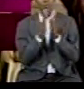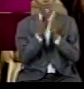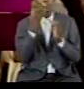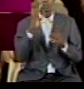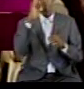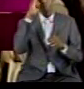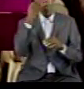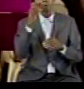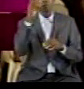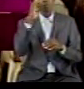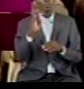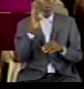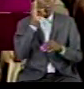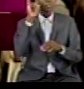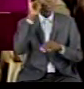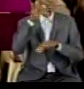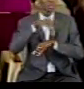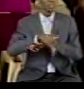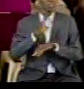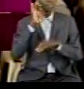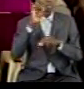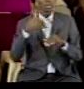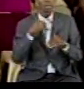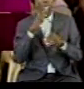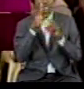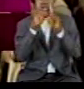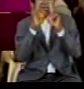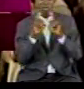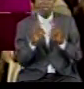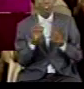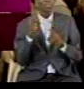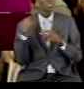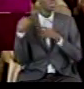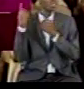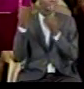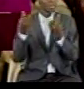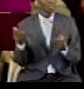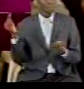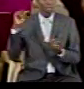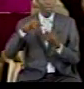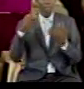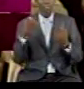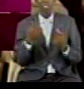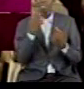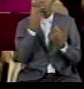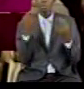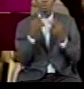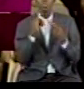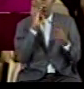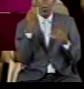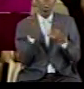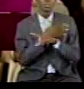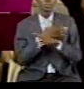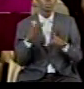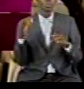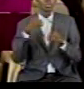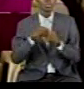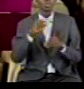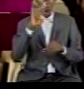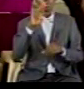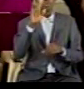He's been checking until this moment. The pain is gone and gone for good. In the United Kingdom, a